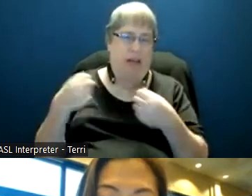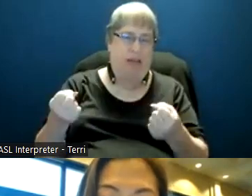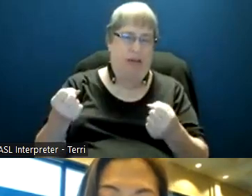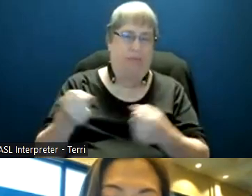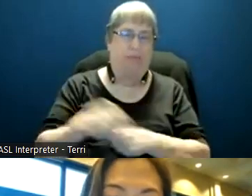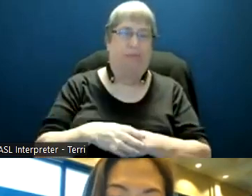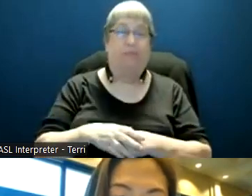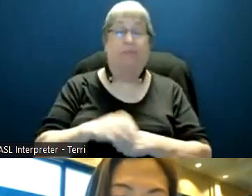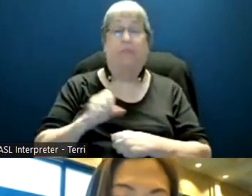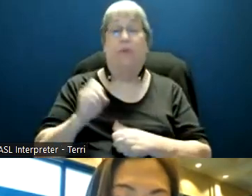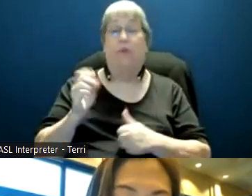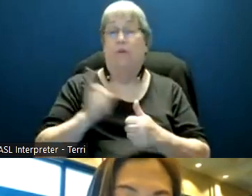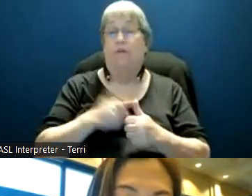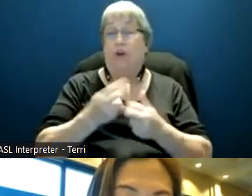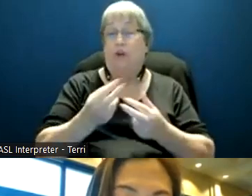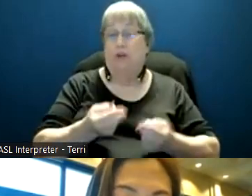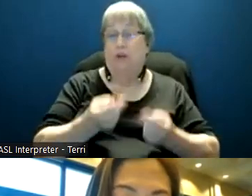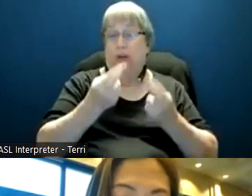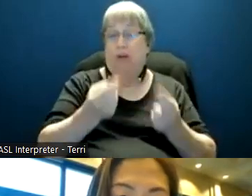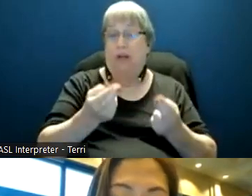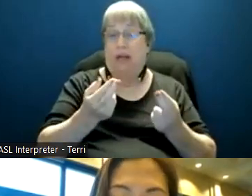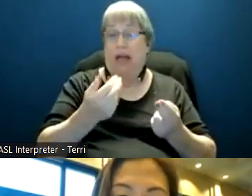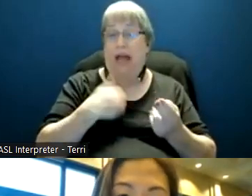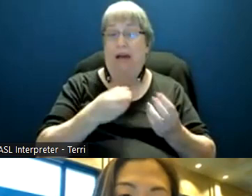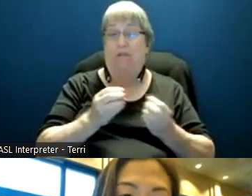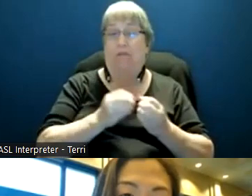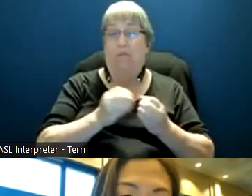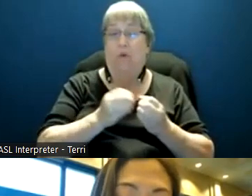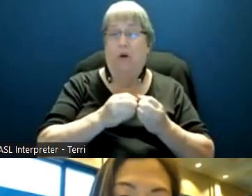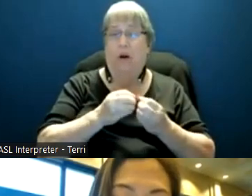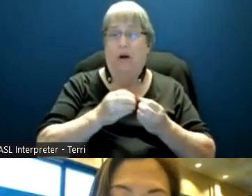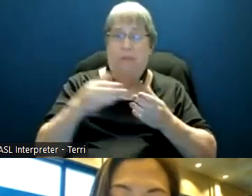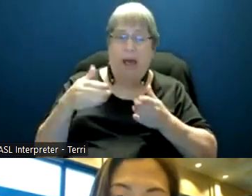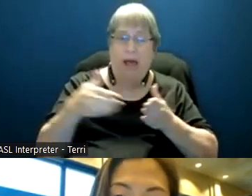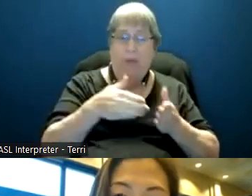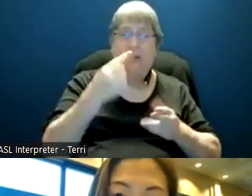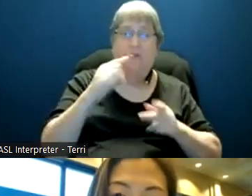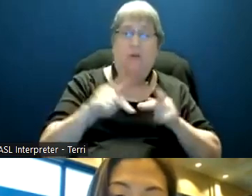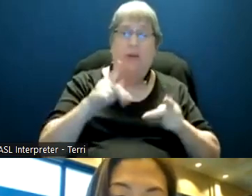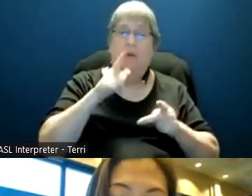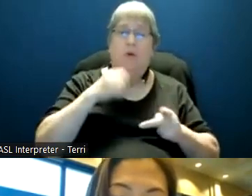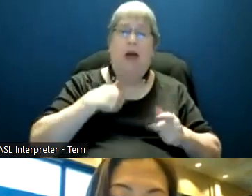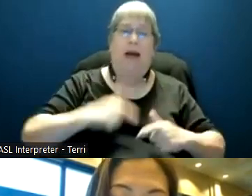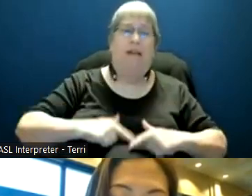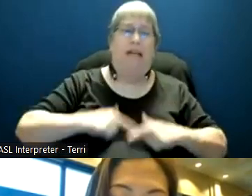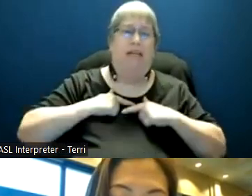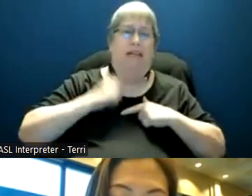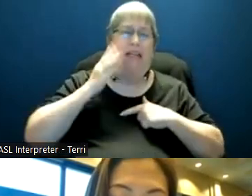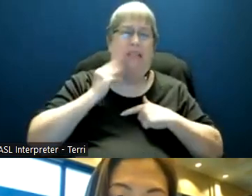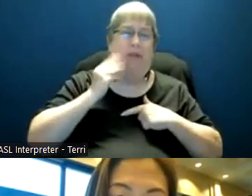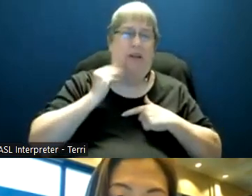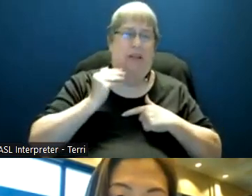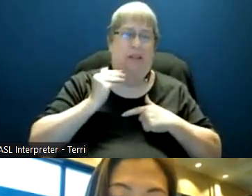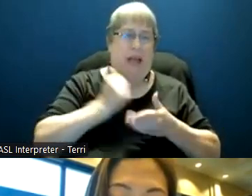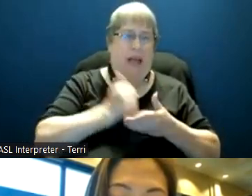expand pathways for people with lived experience and or language abilities to join the workforce, and working with